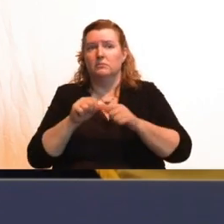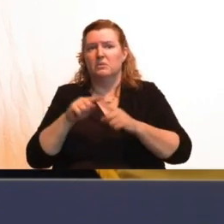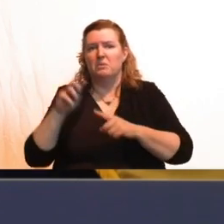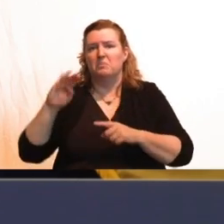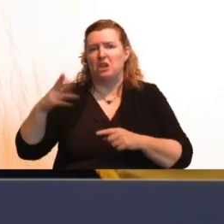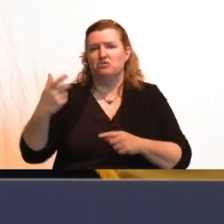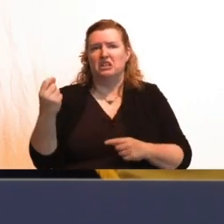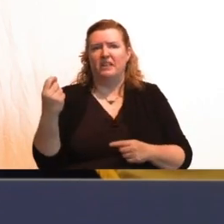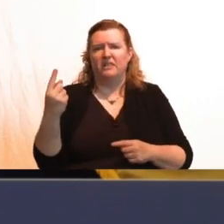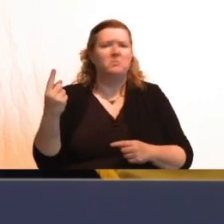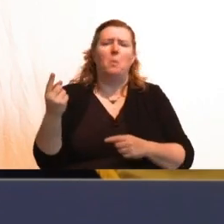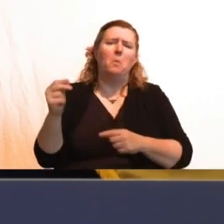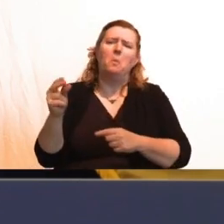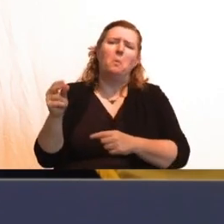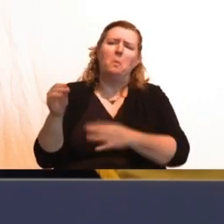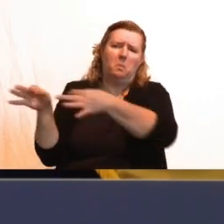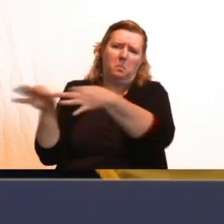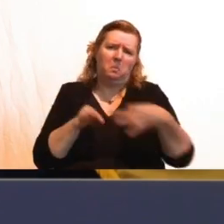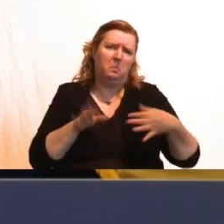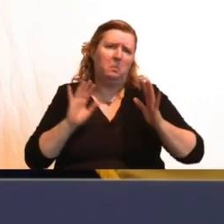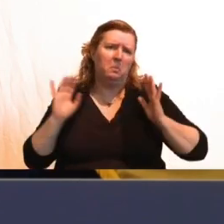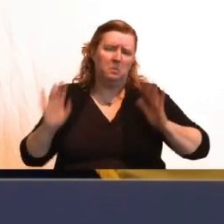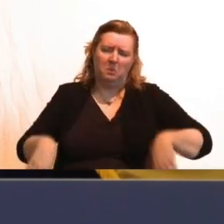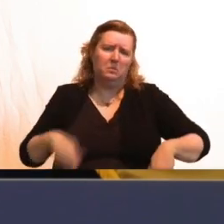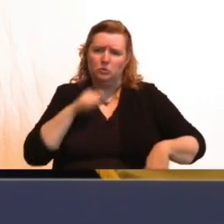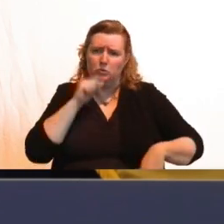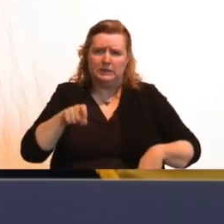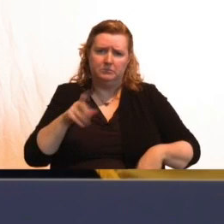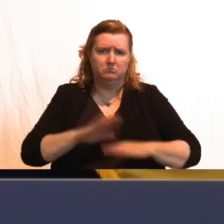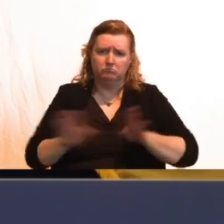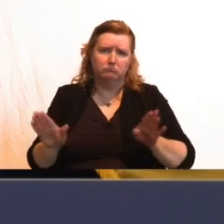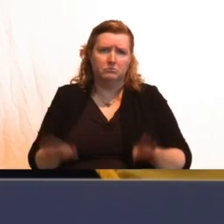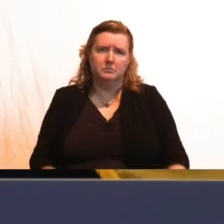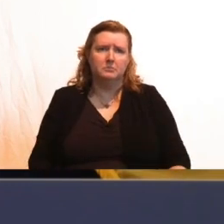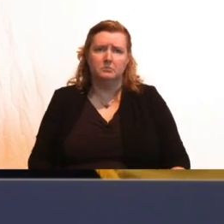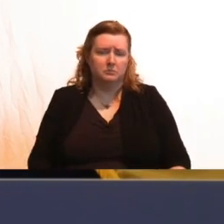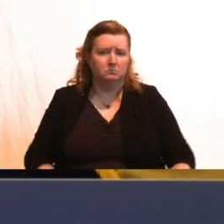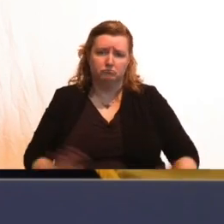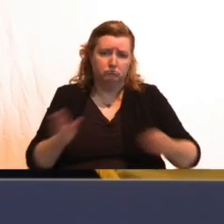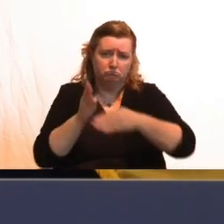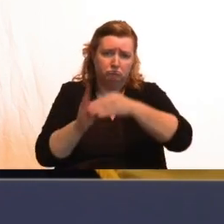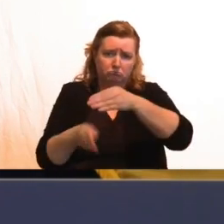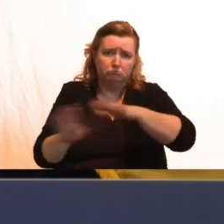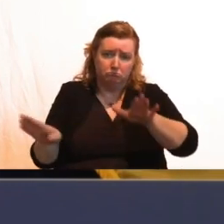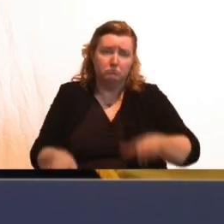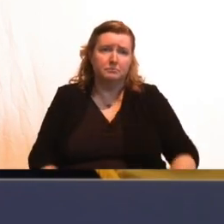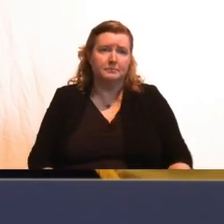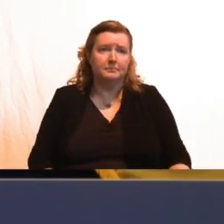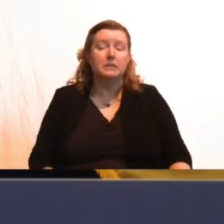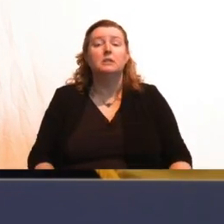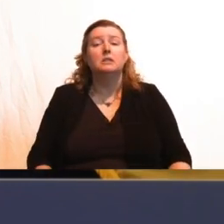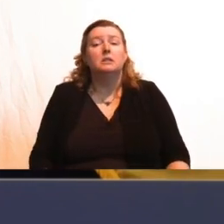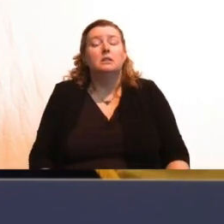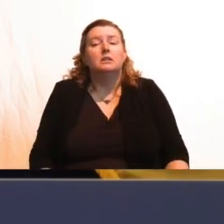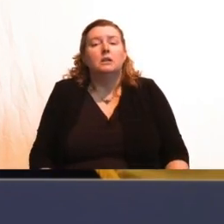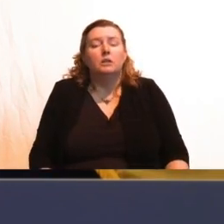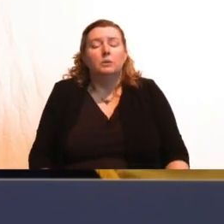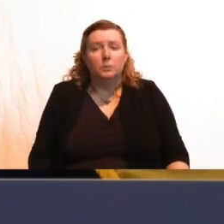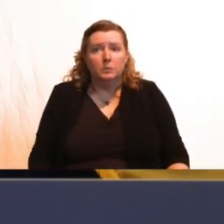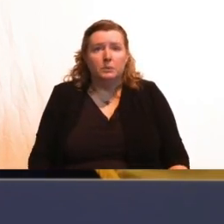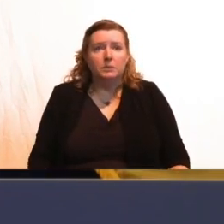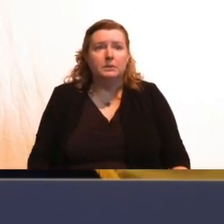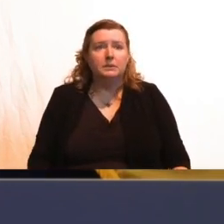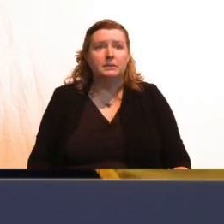pull it as of Monday. But to allow Judy and Pat and others to continue vaccination programs,